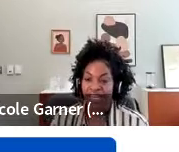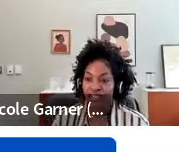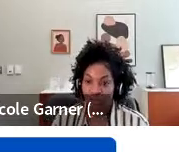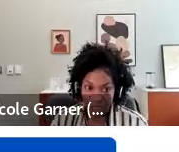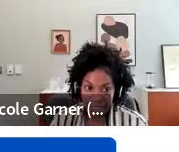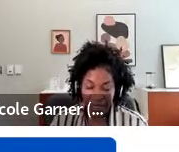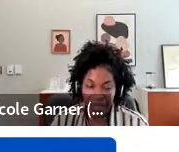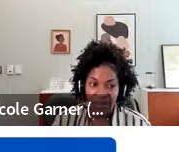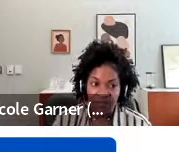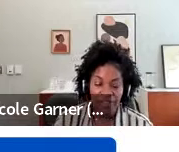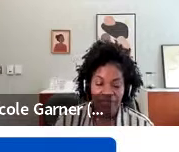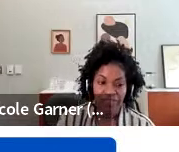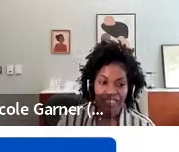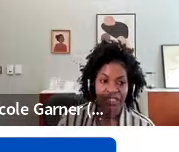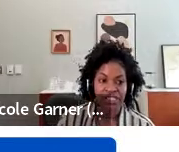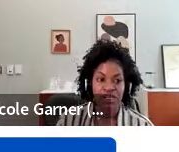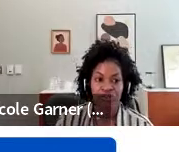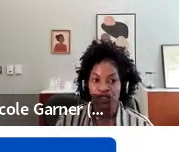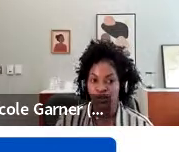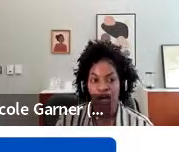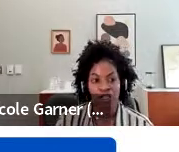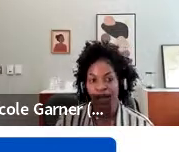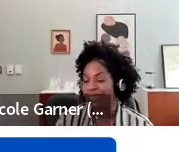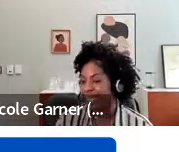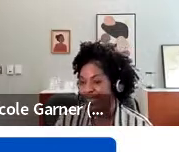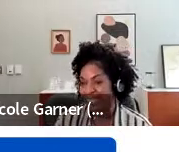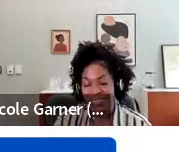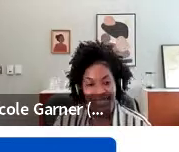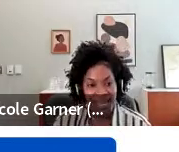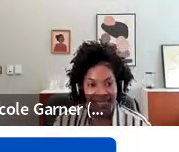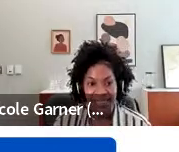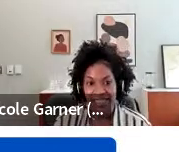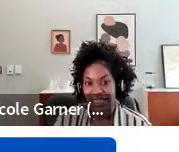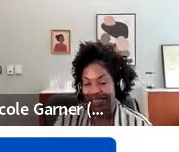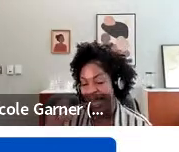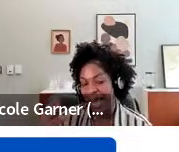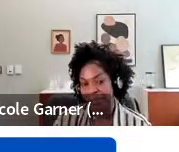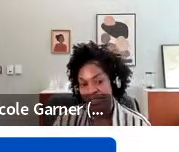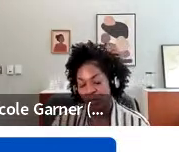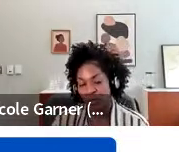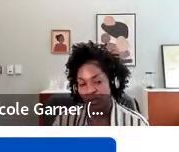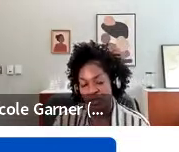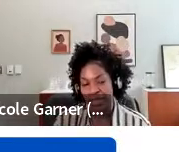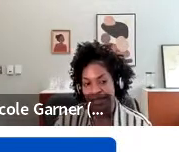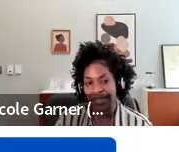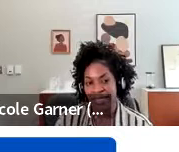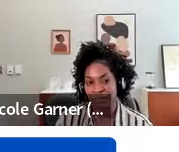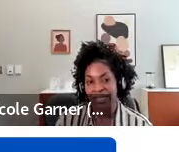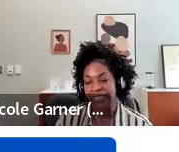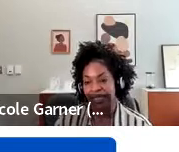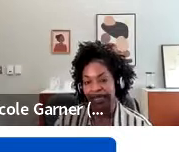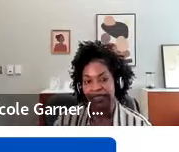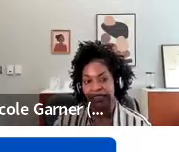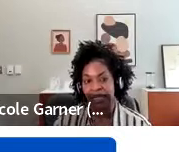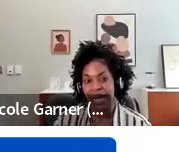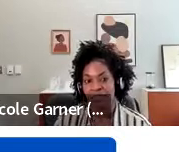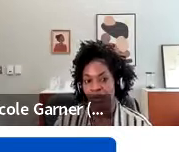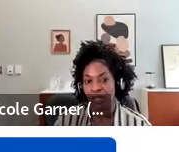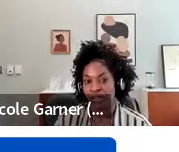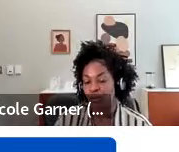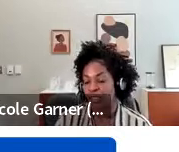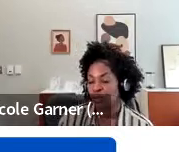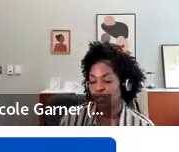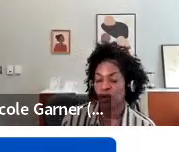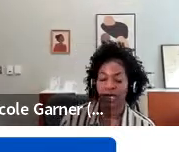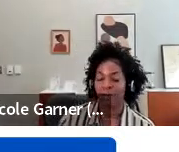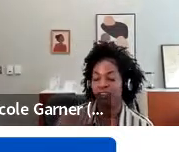In phase 3 of developing the center, this was all around planning and designing. This again happened or was taking place in the